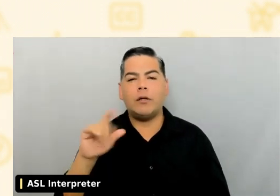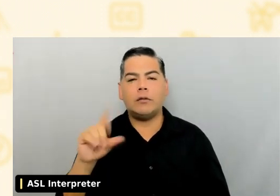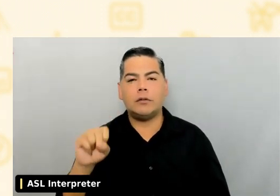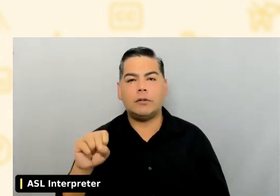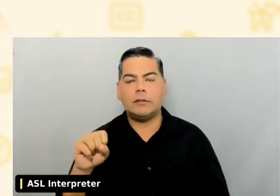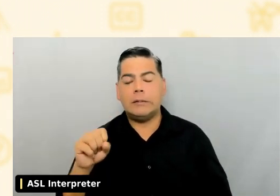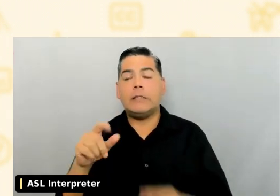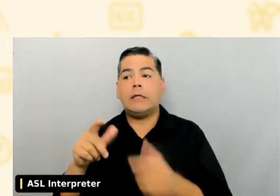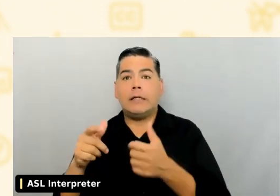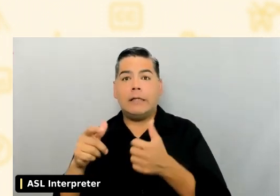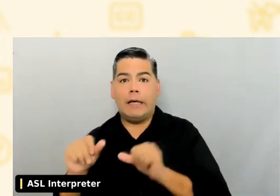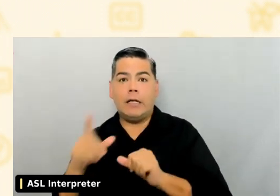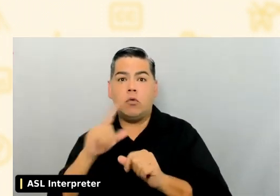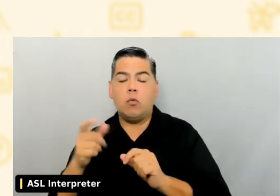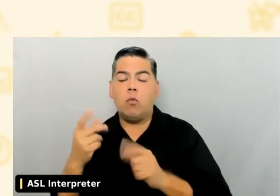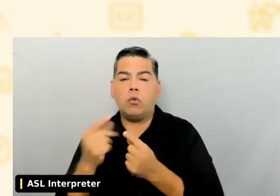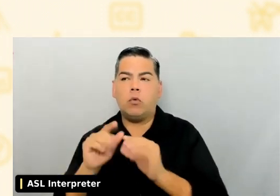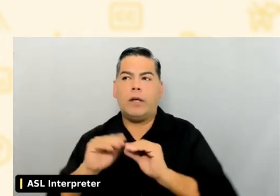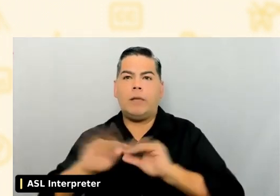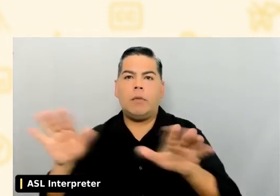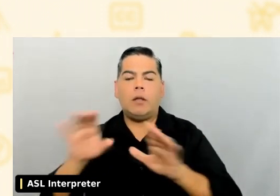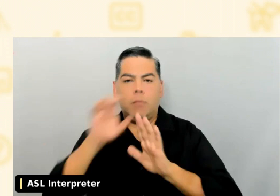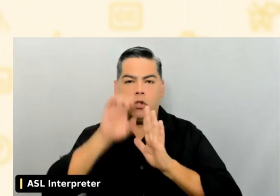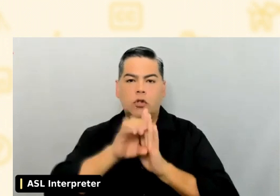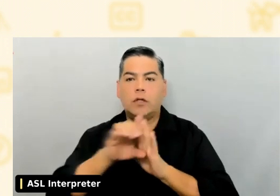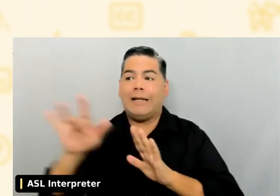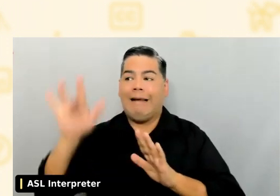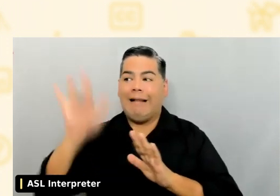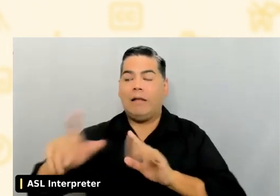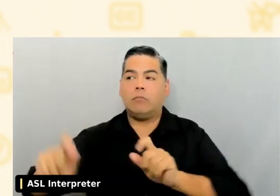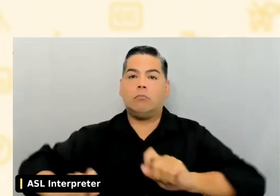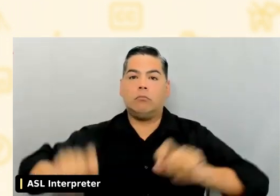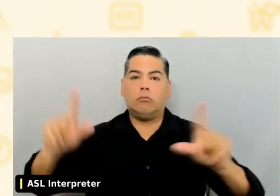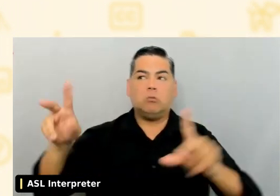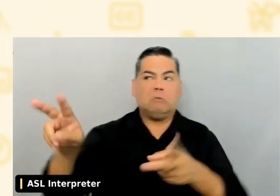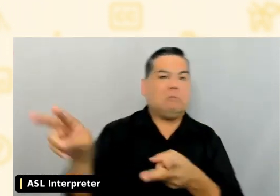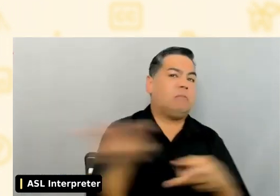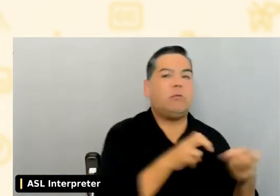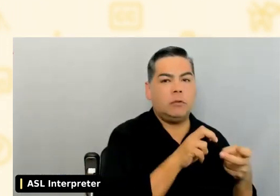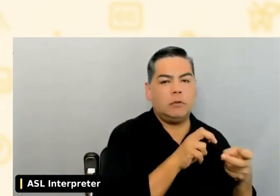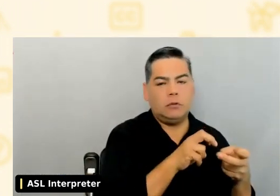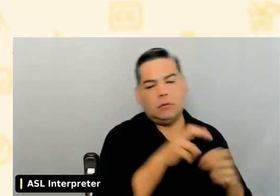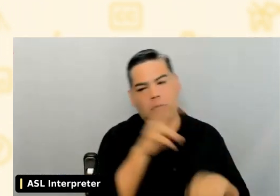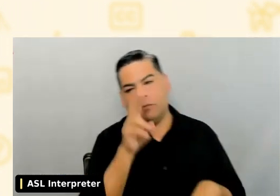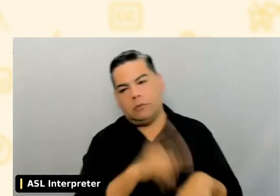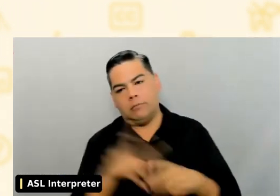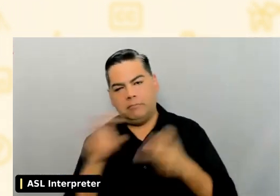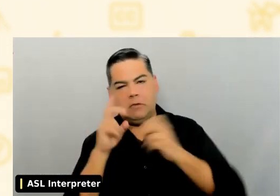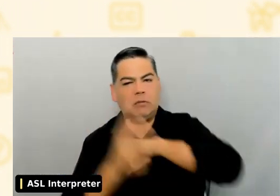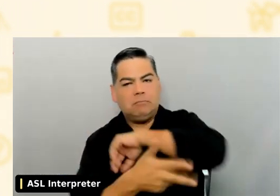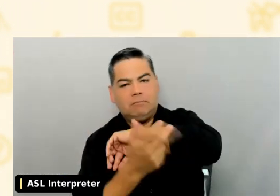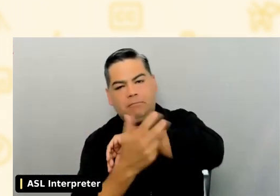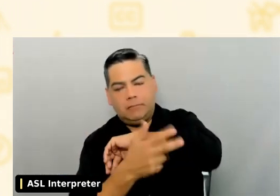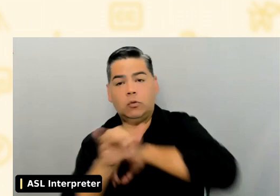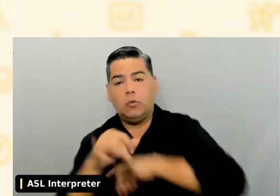email opening pattern and just use it to their own advantage. Usually it's malicious. So that's the